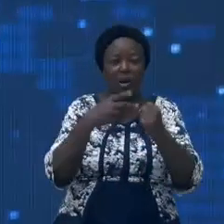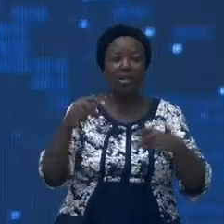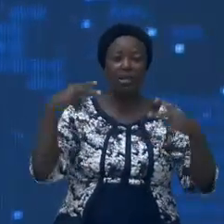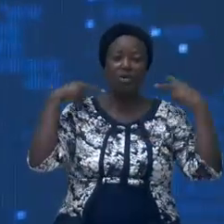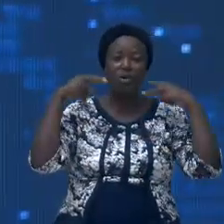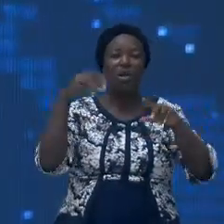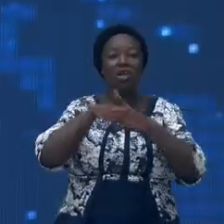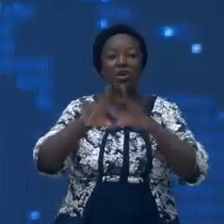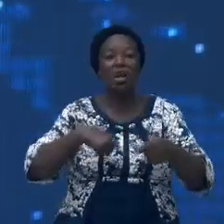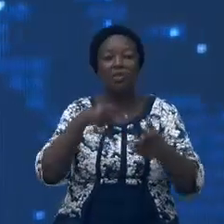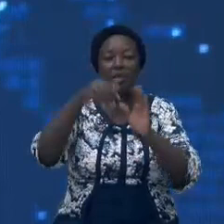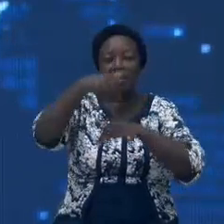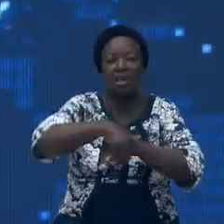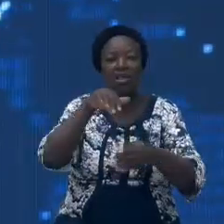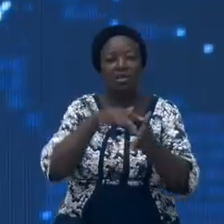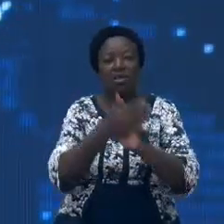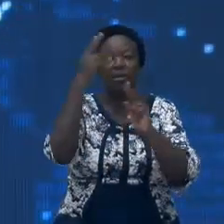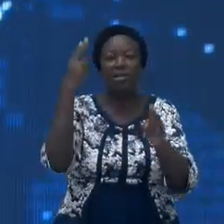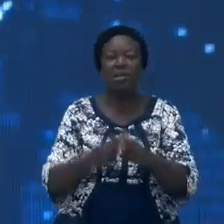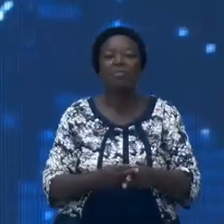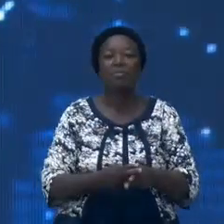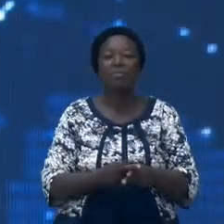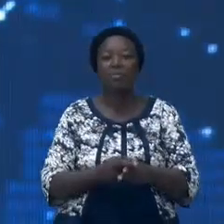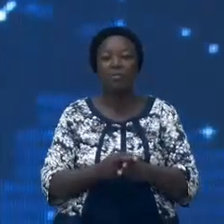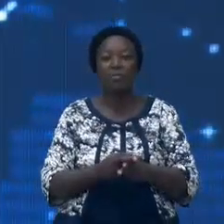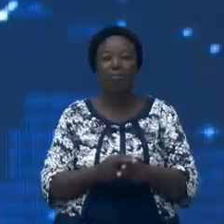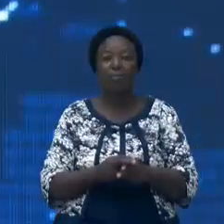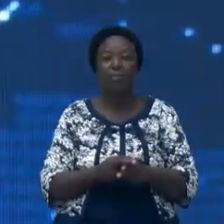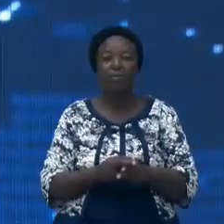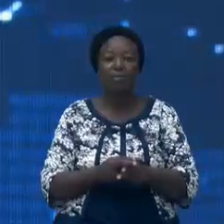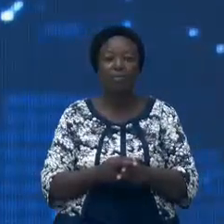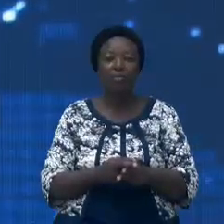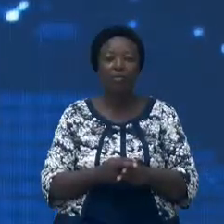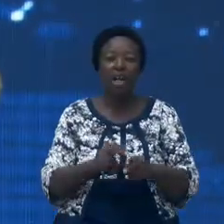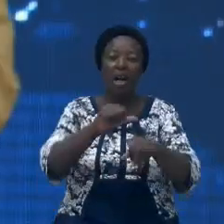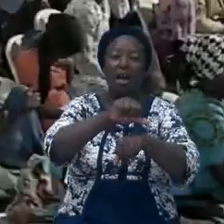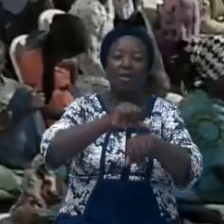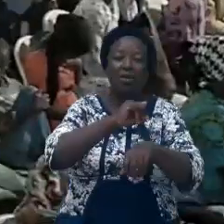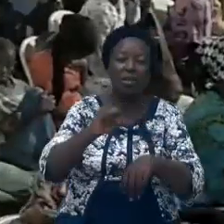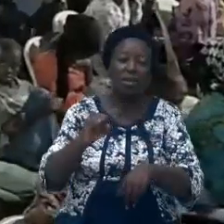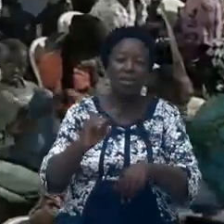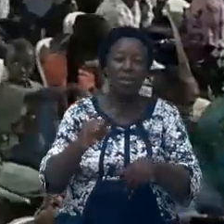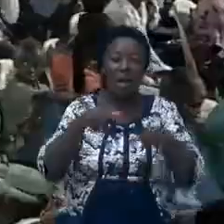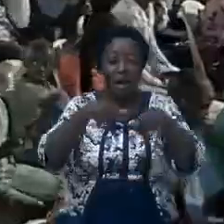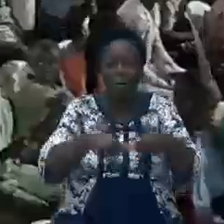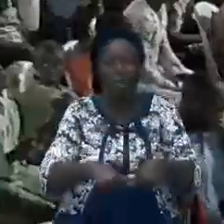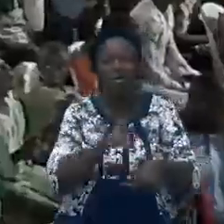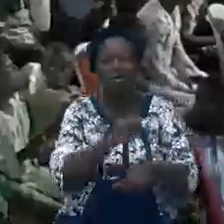Jesus, with the anointing, will break the yoke in your life tonight. In Jesus' name.